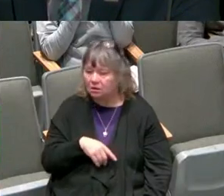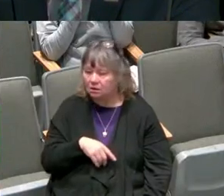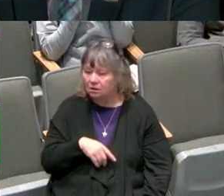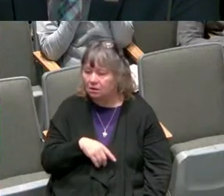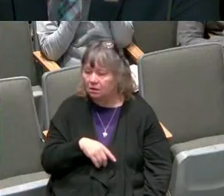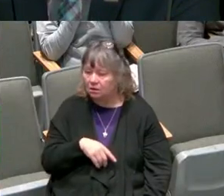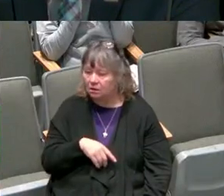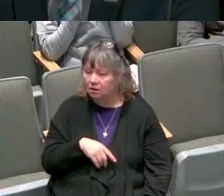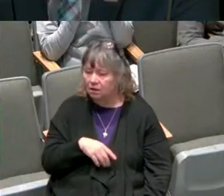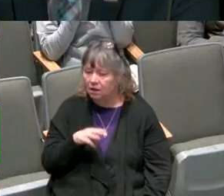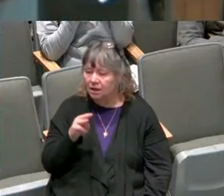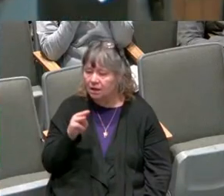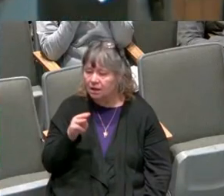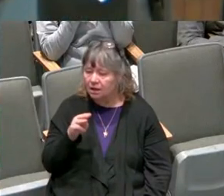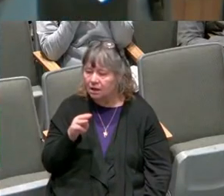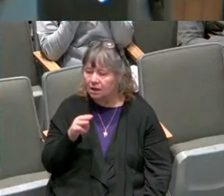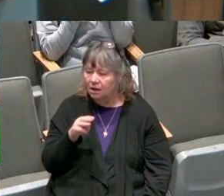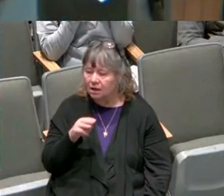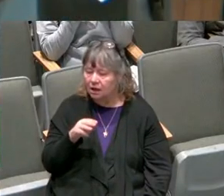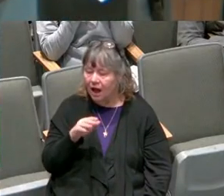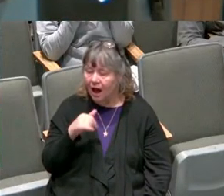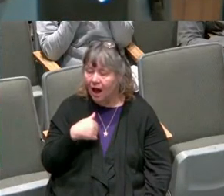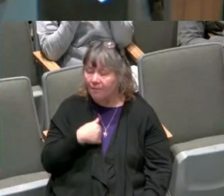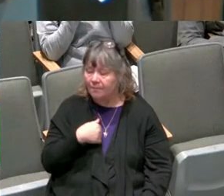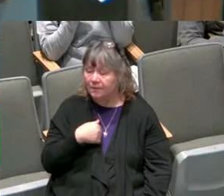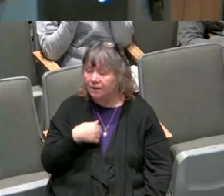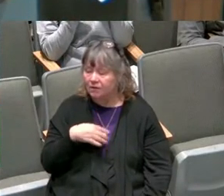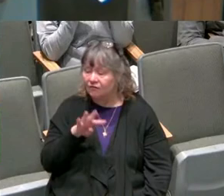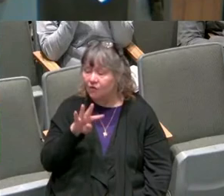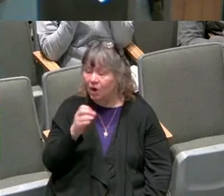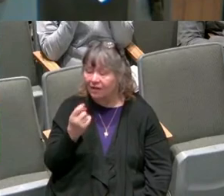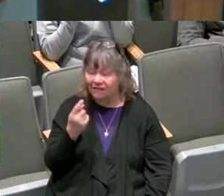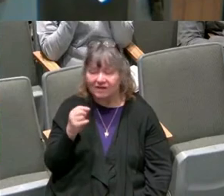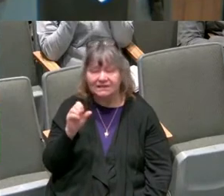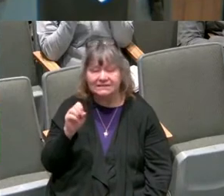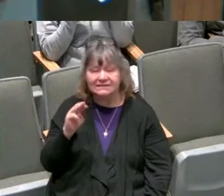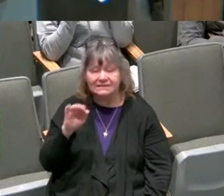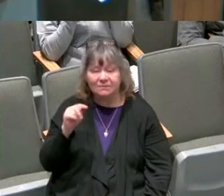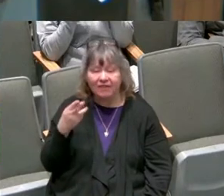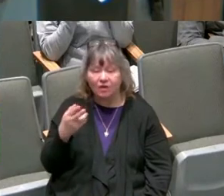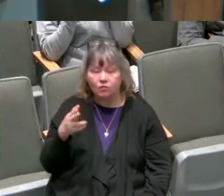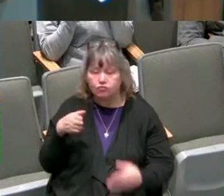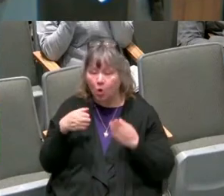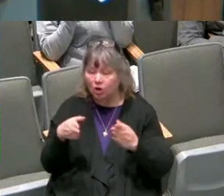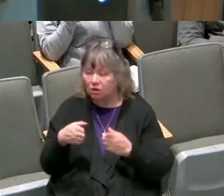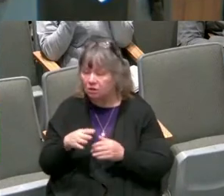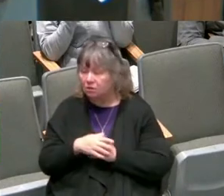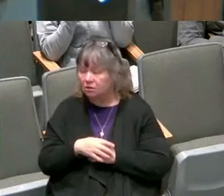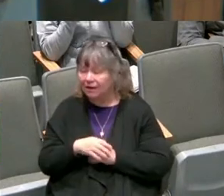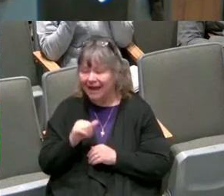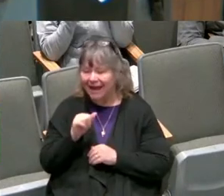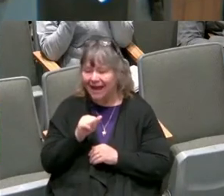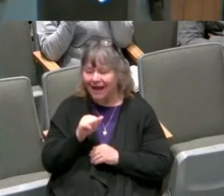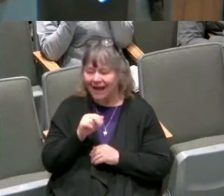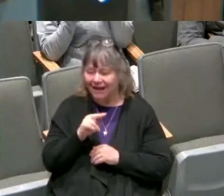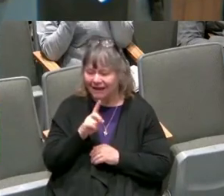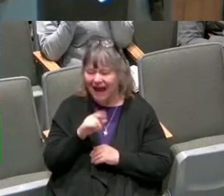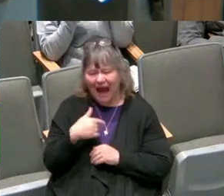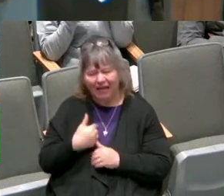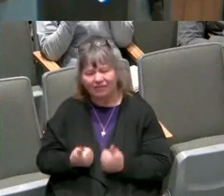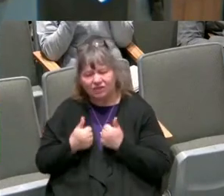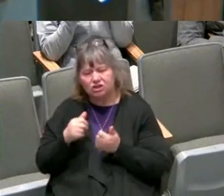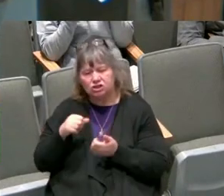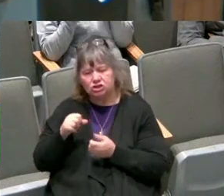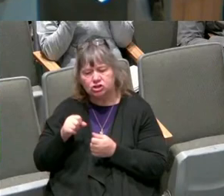I'm from 41 Smith Road thank you and I was wondering if I could just make a comment yes um so I live in Springwood